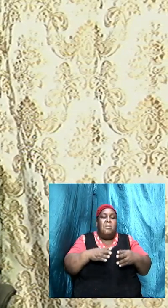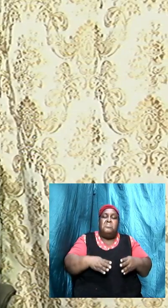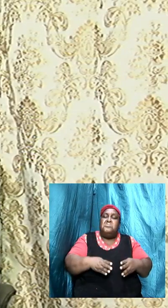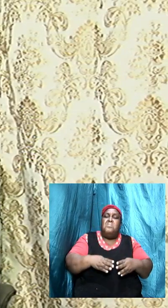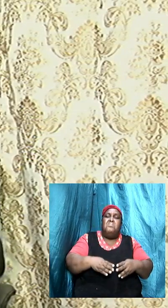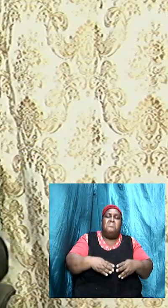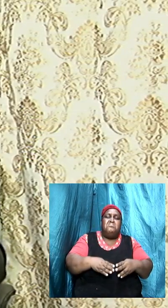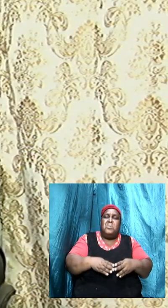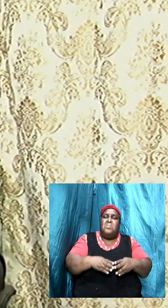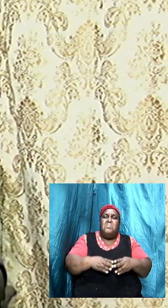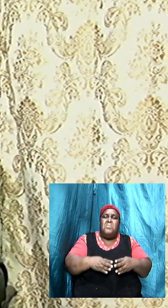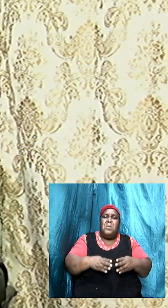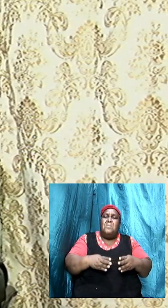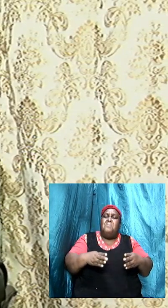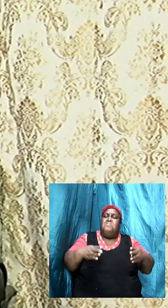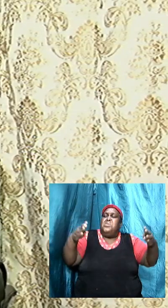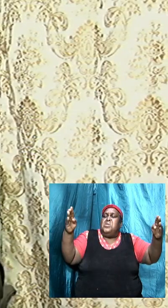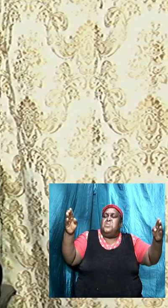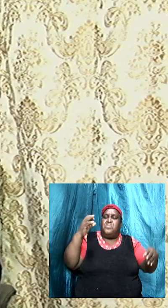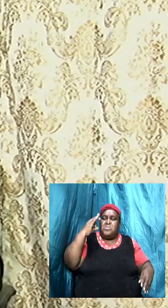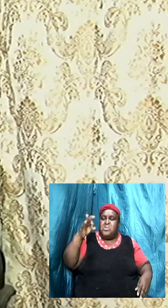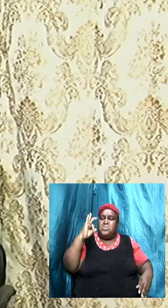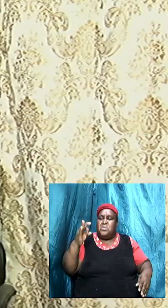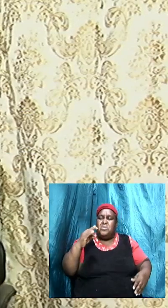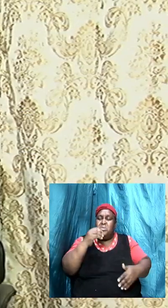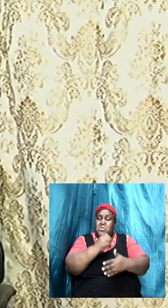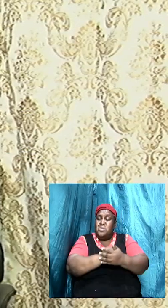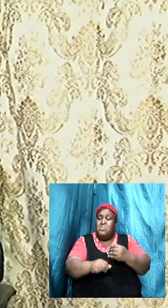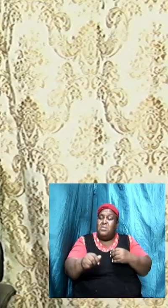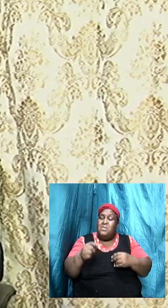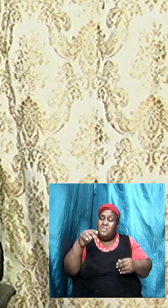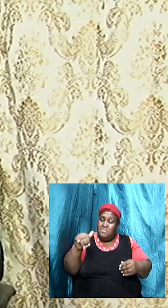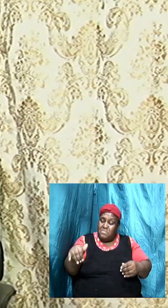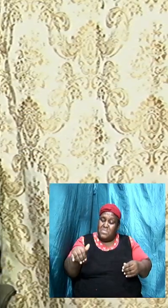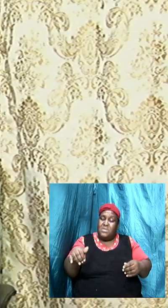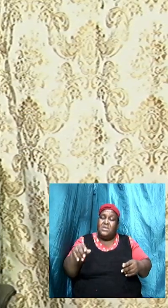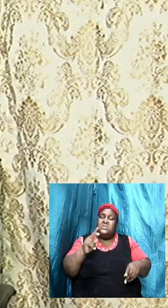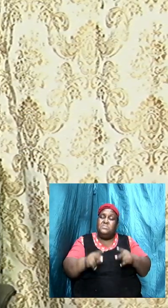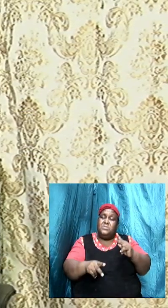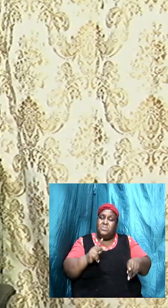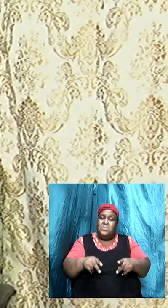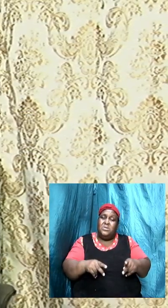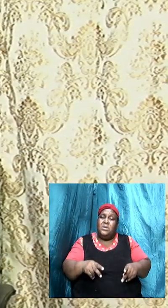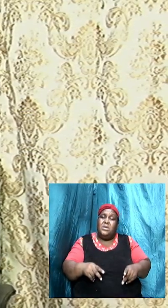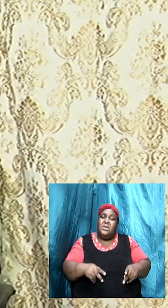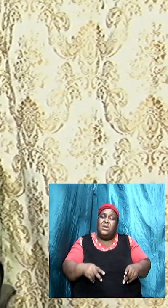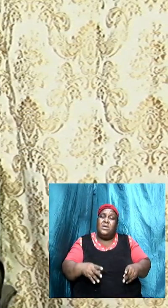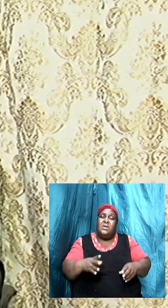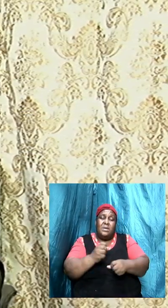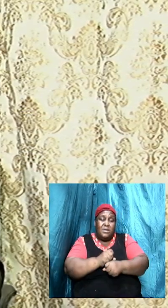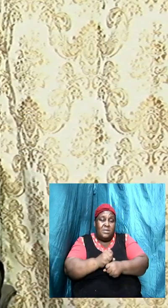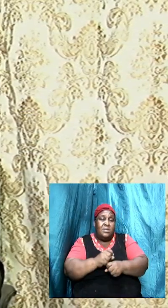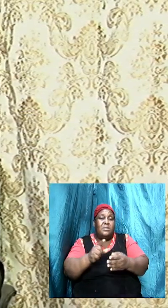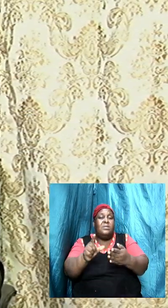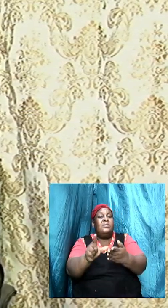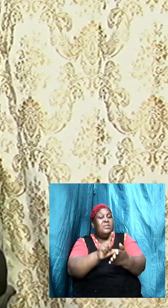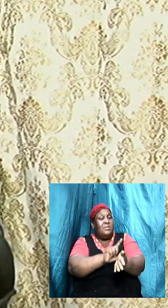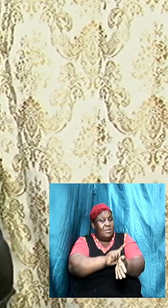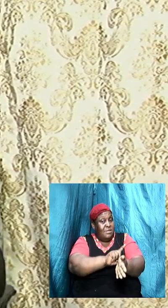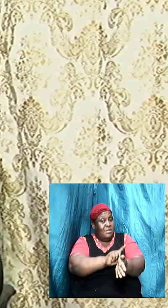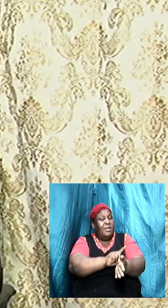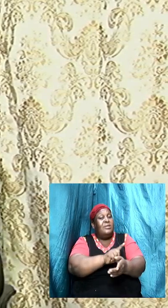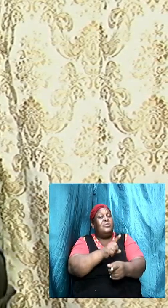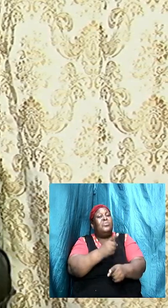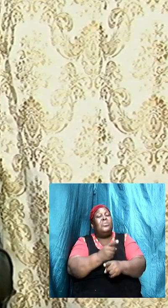Some of these folks, they come and it's about getting the letter right. It's